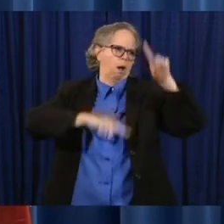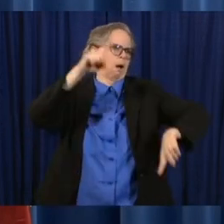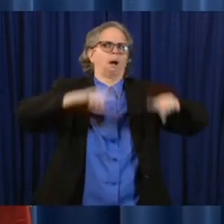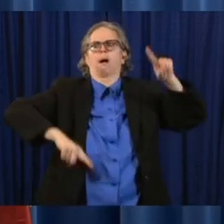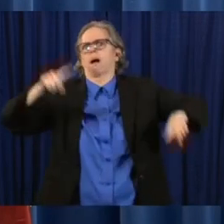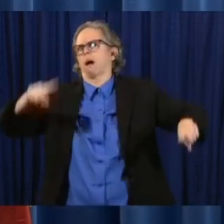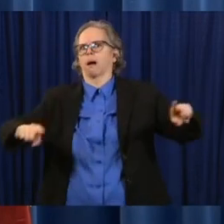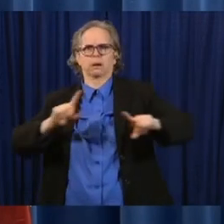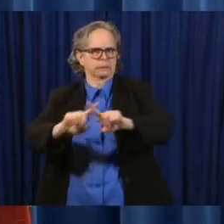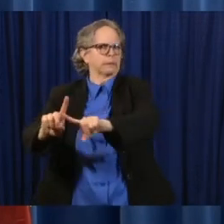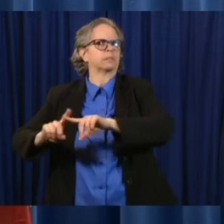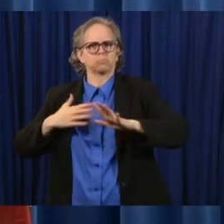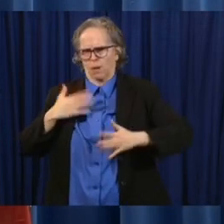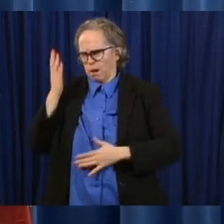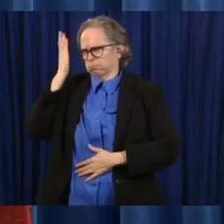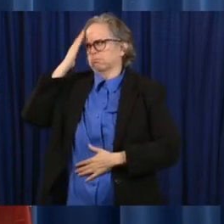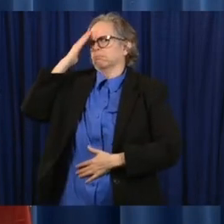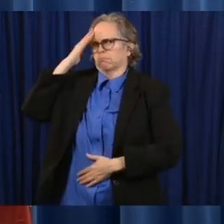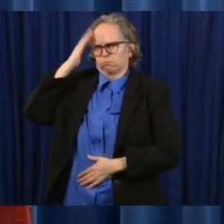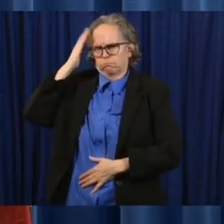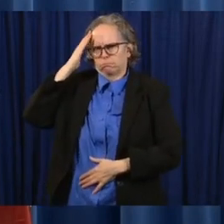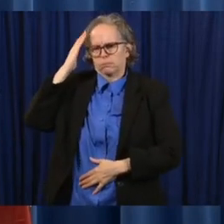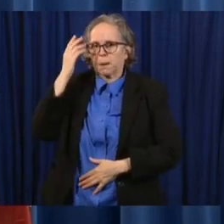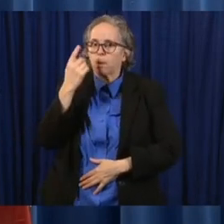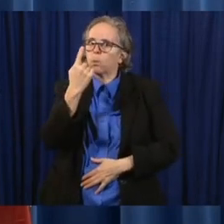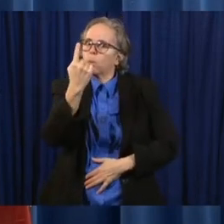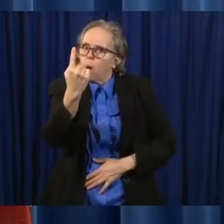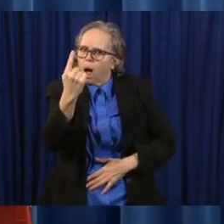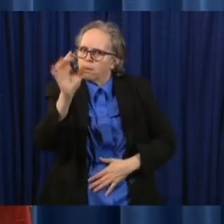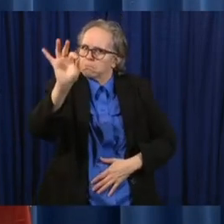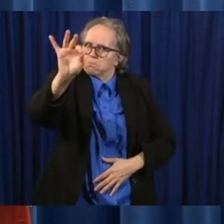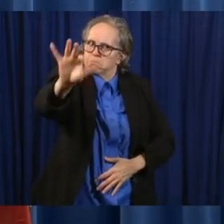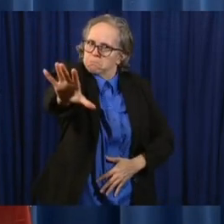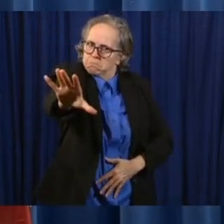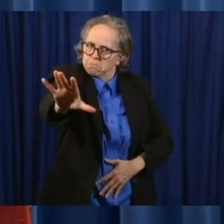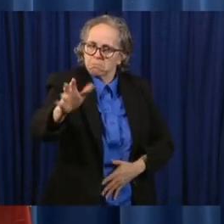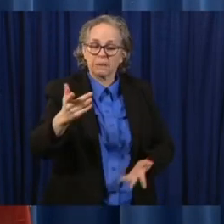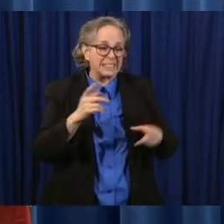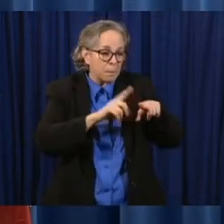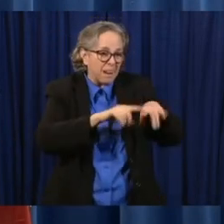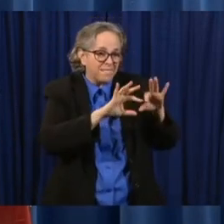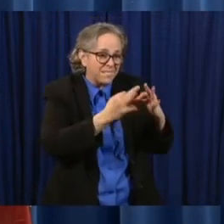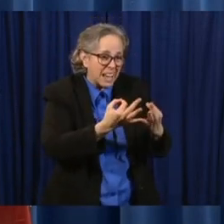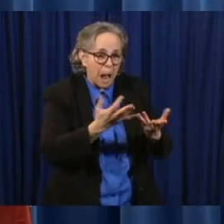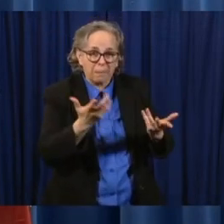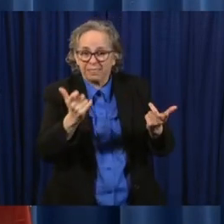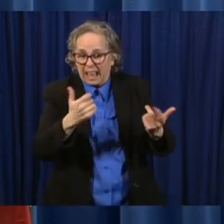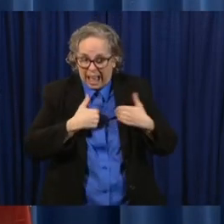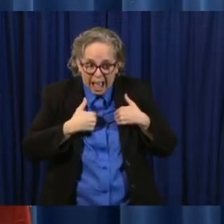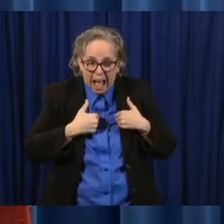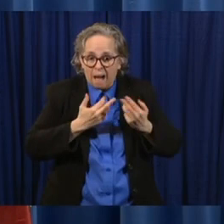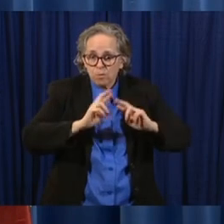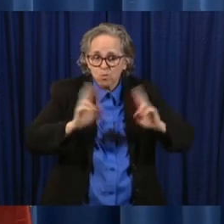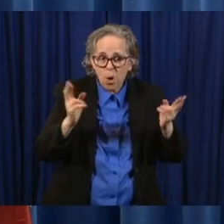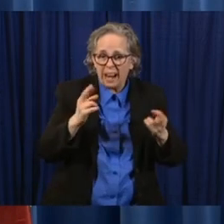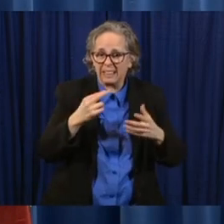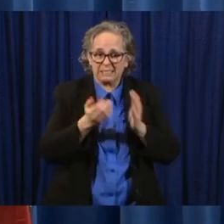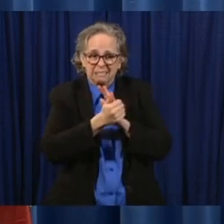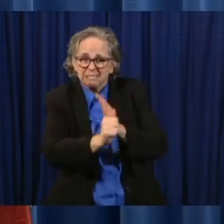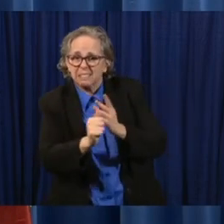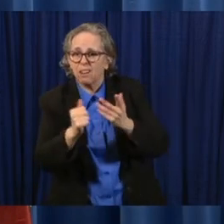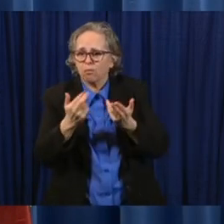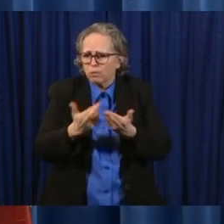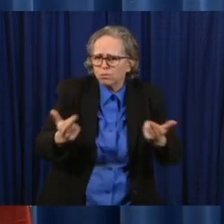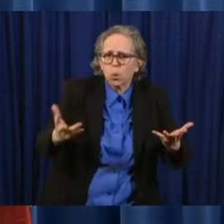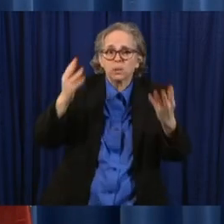district and from population to population and families to families. One of the things that I think